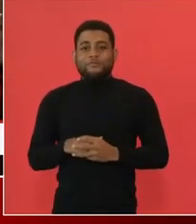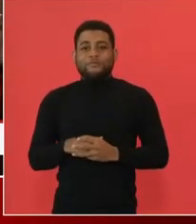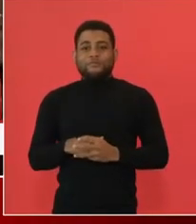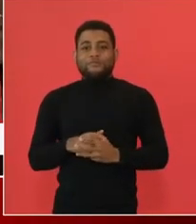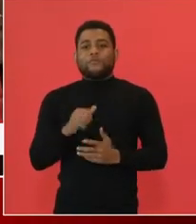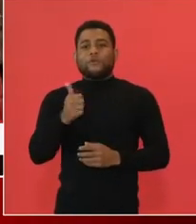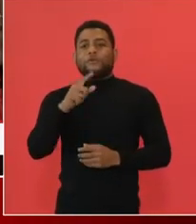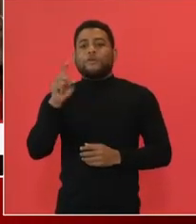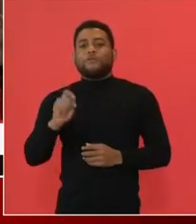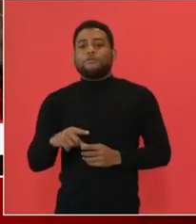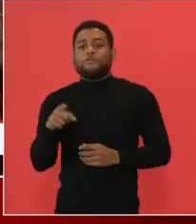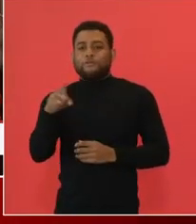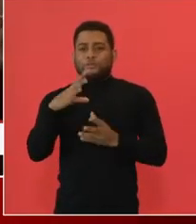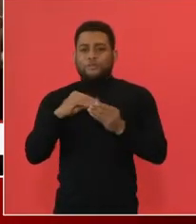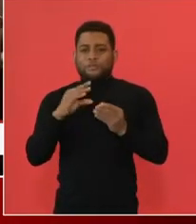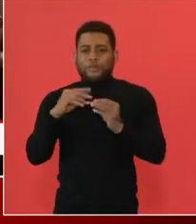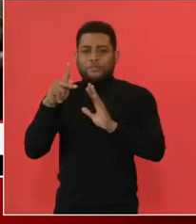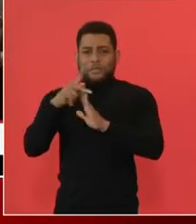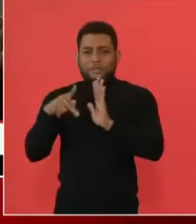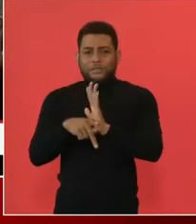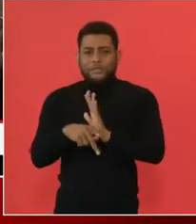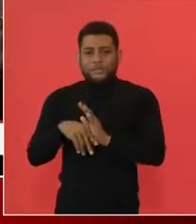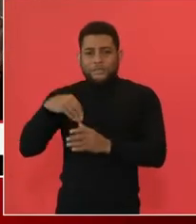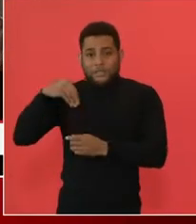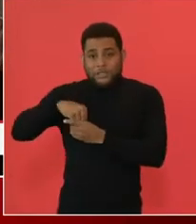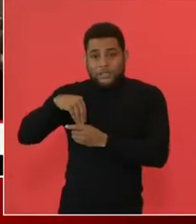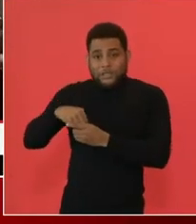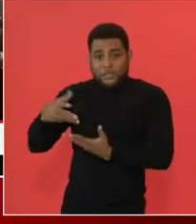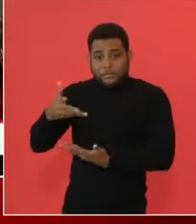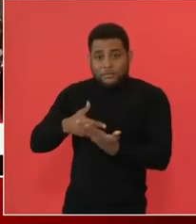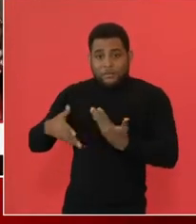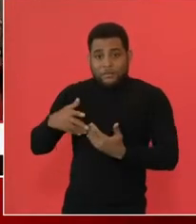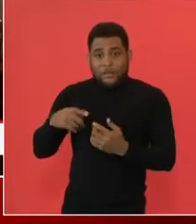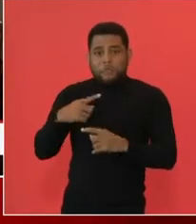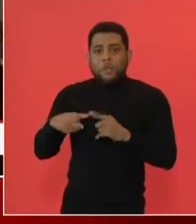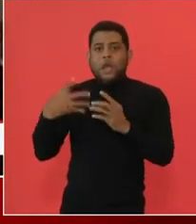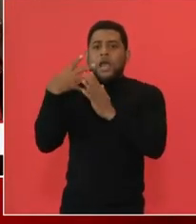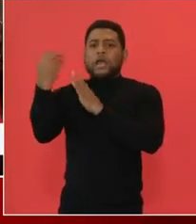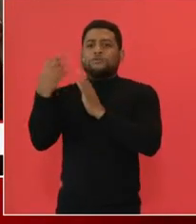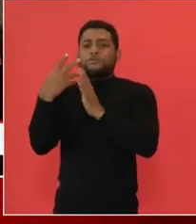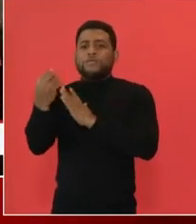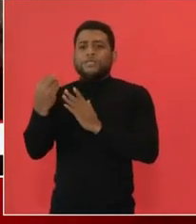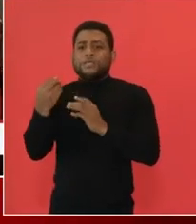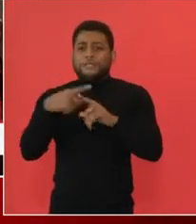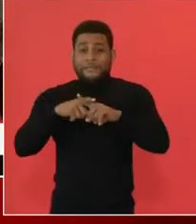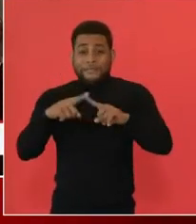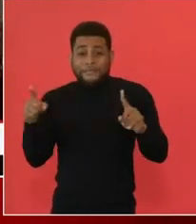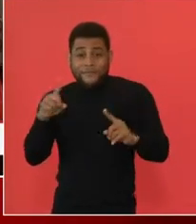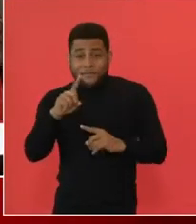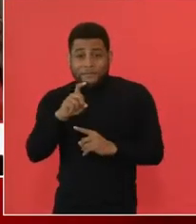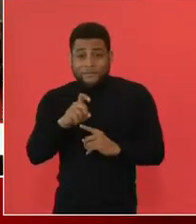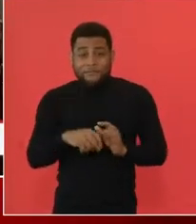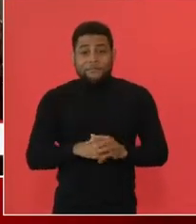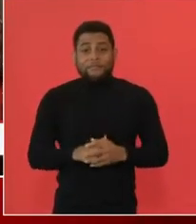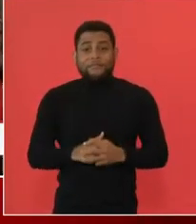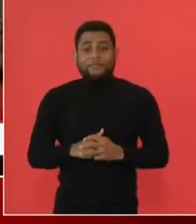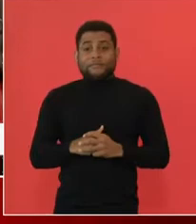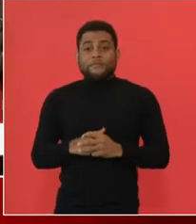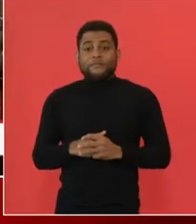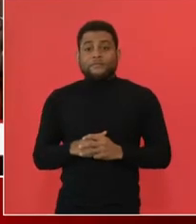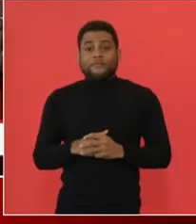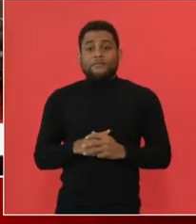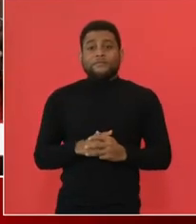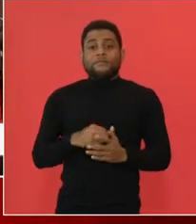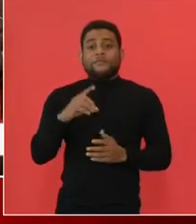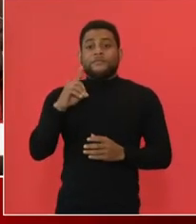for government employees who work outdoors and interact with the public, whether it be at the inspection lane at DMV or police officers out in the